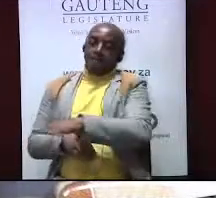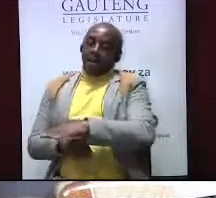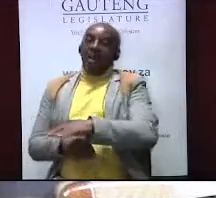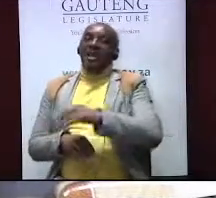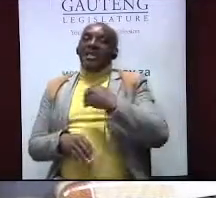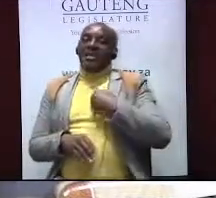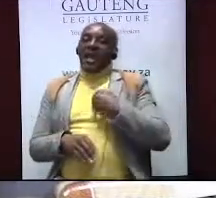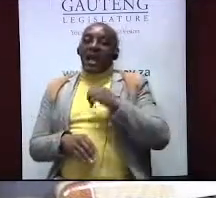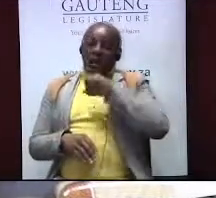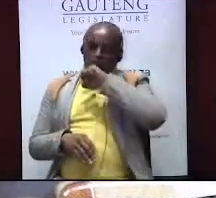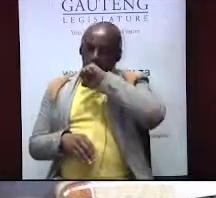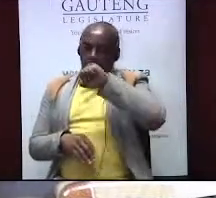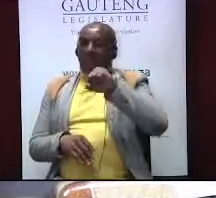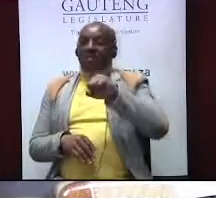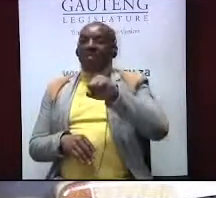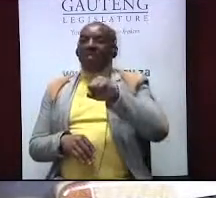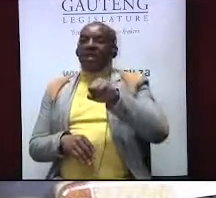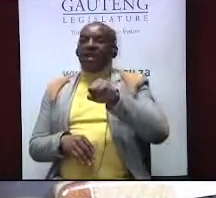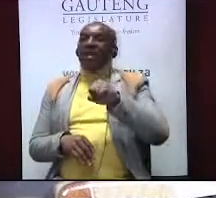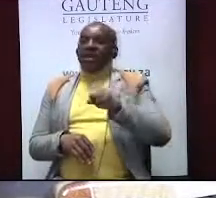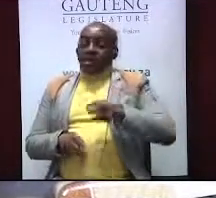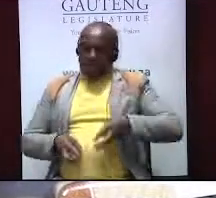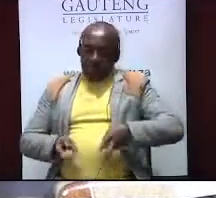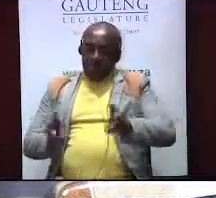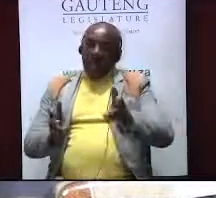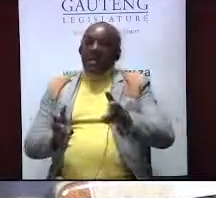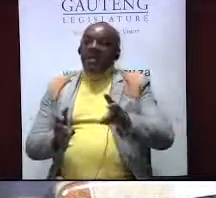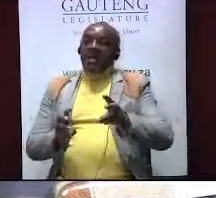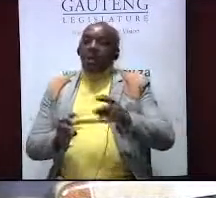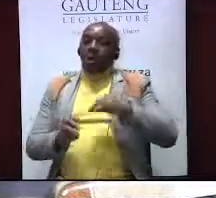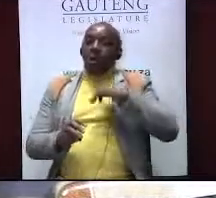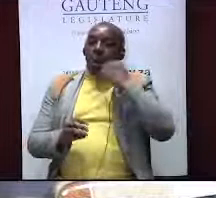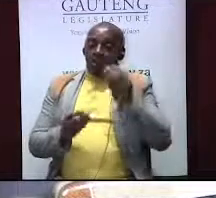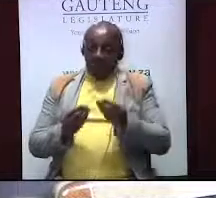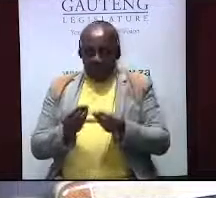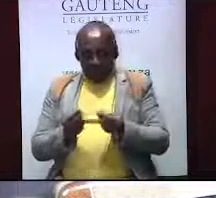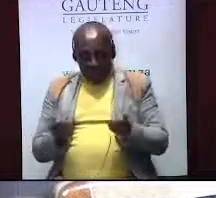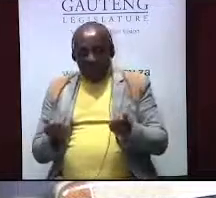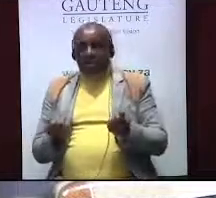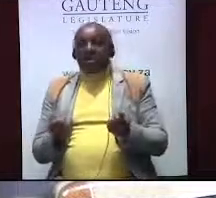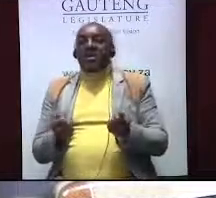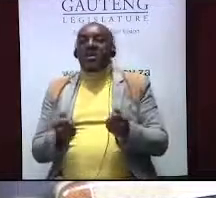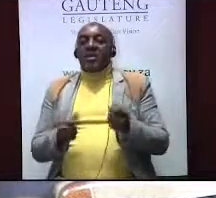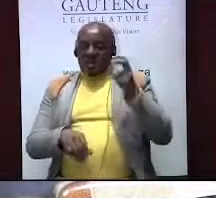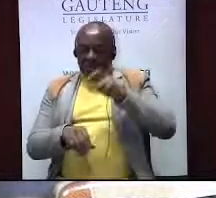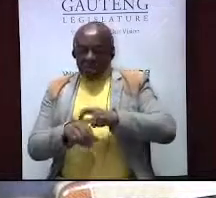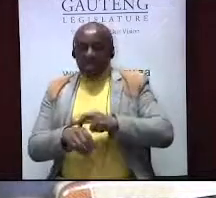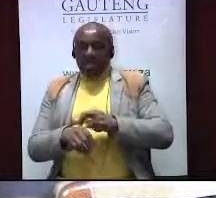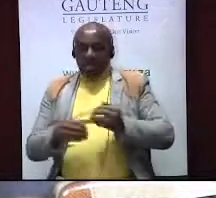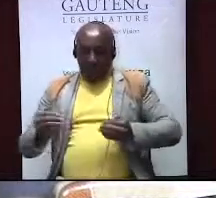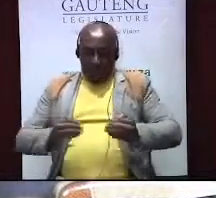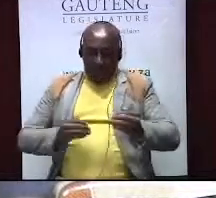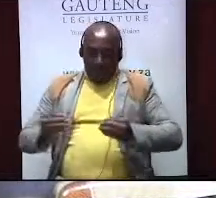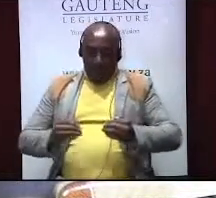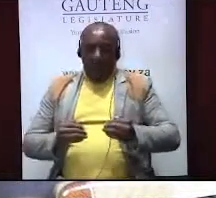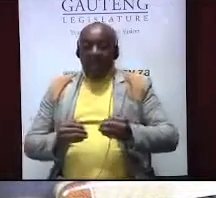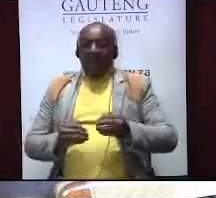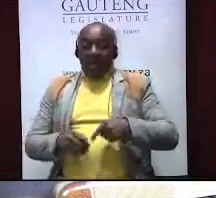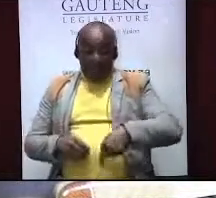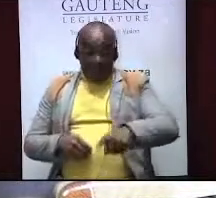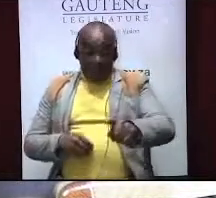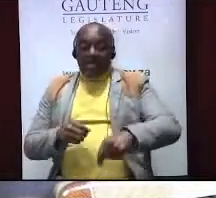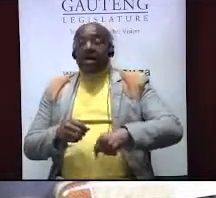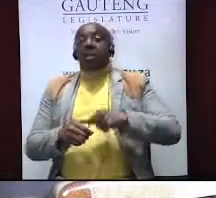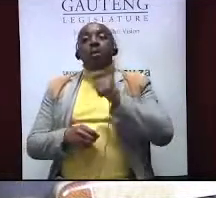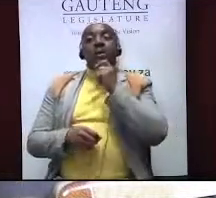have, resolved that you need to be organized, you need to be focused. Just this morning, we had an oversight